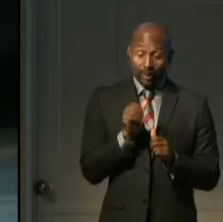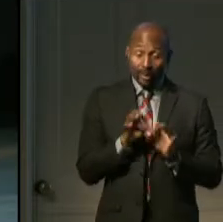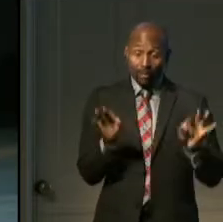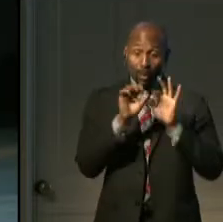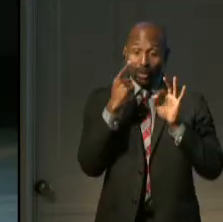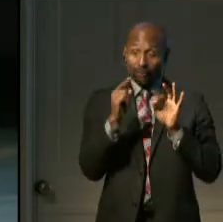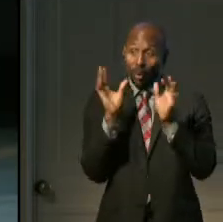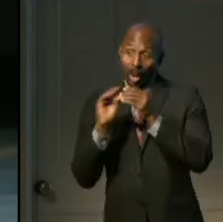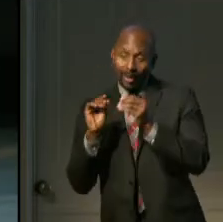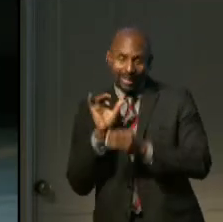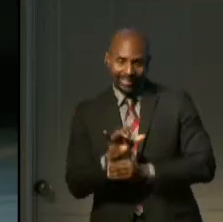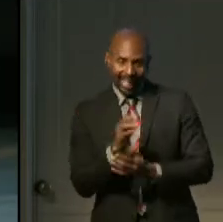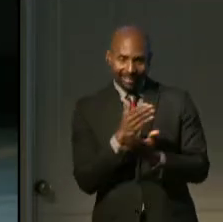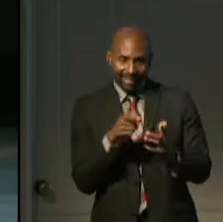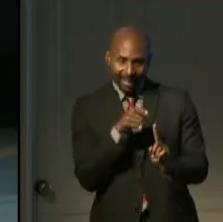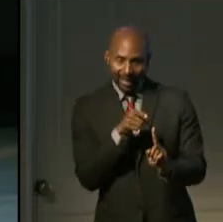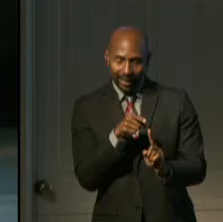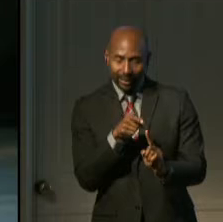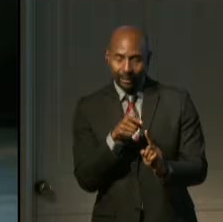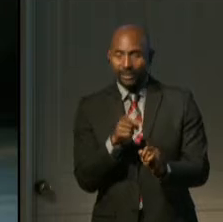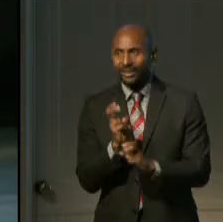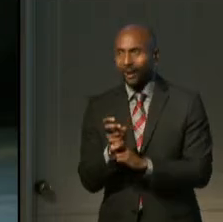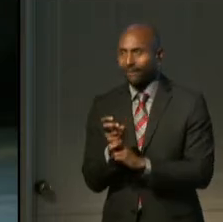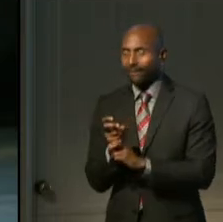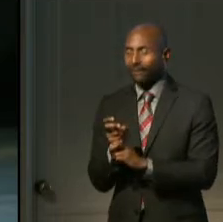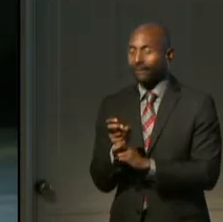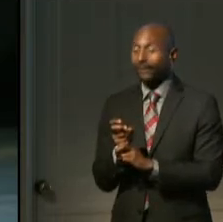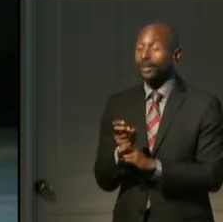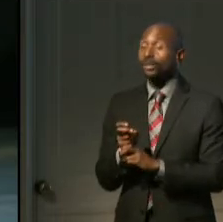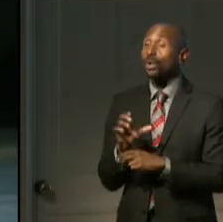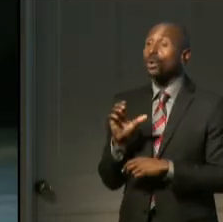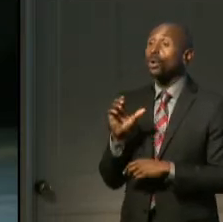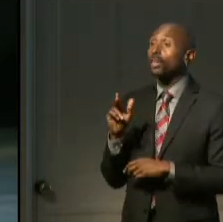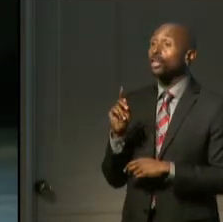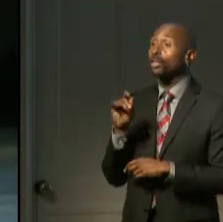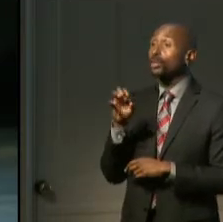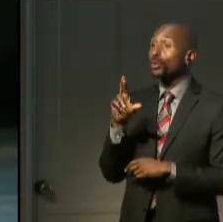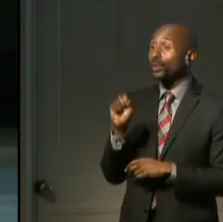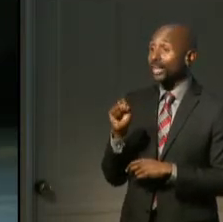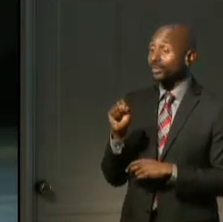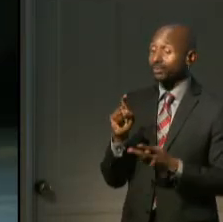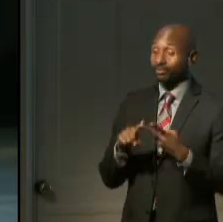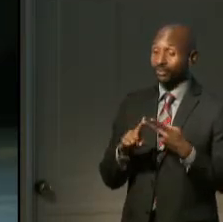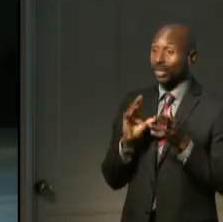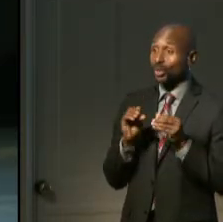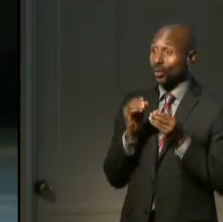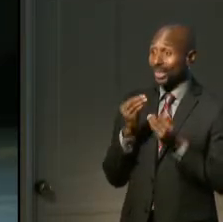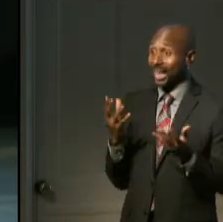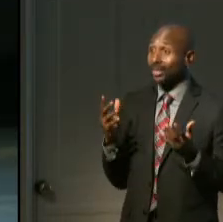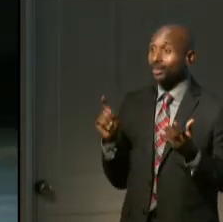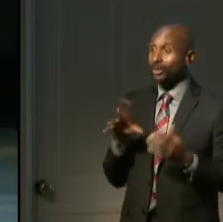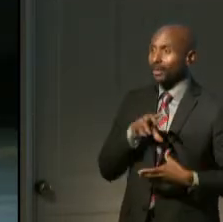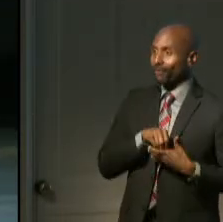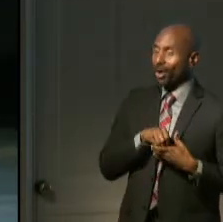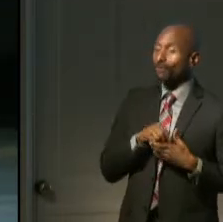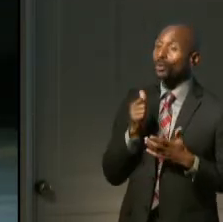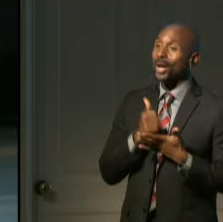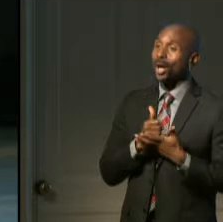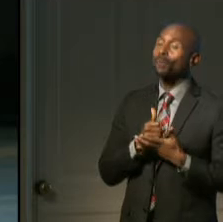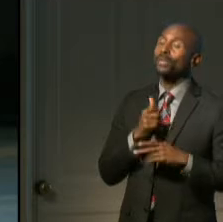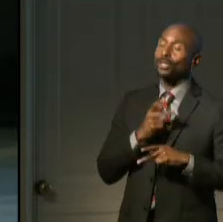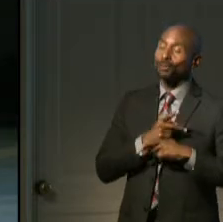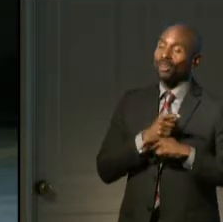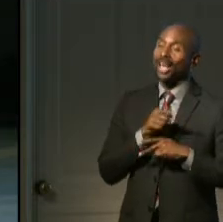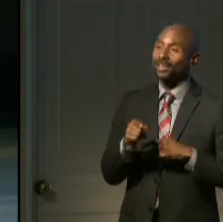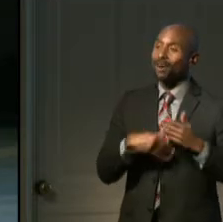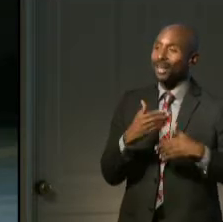thing. You need the discipline of the curators and the storytellers to then get involved and then help supervise this process as best as